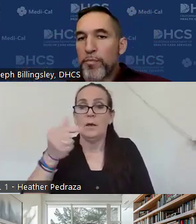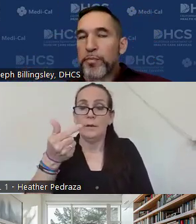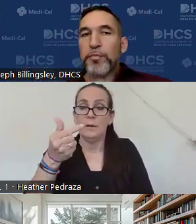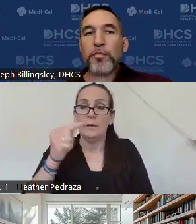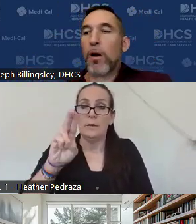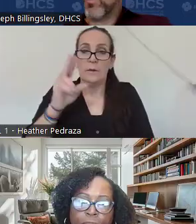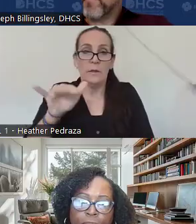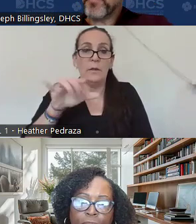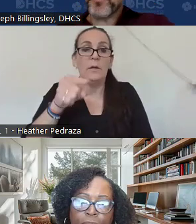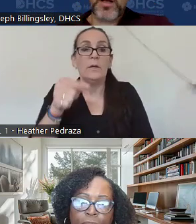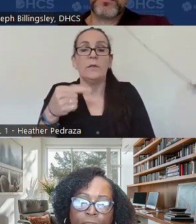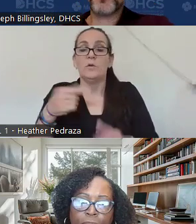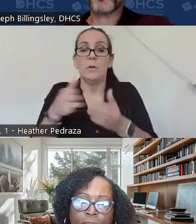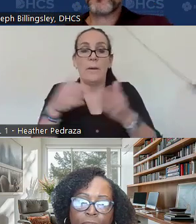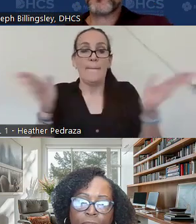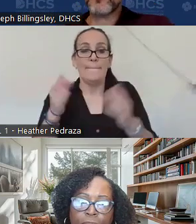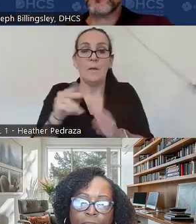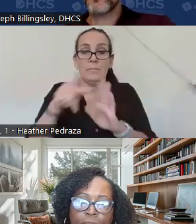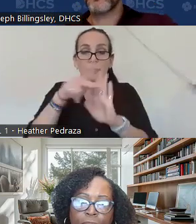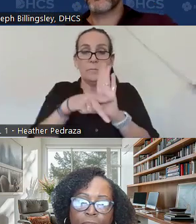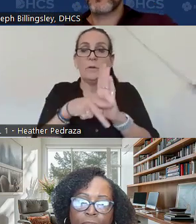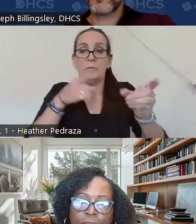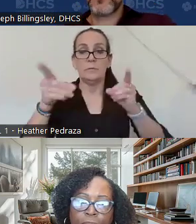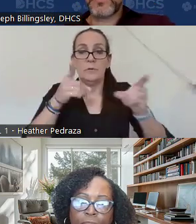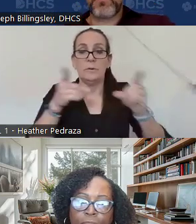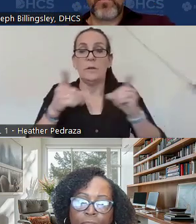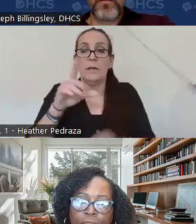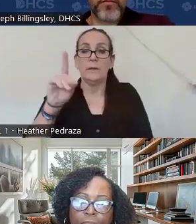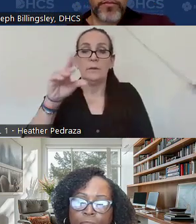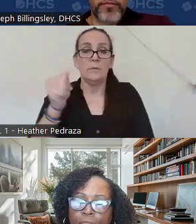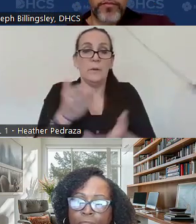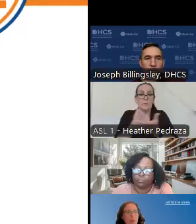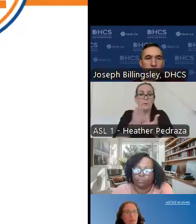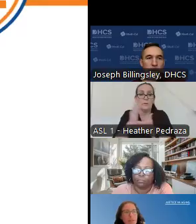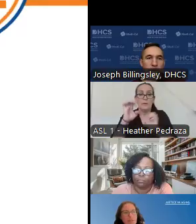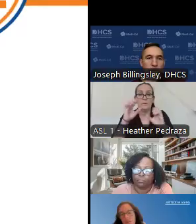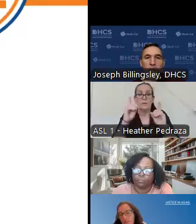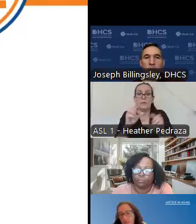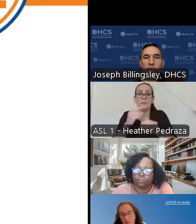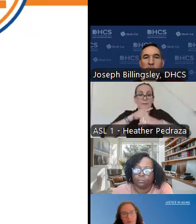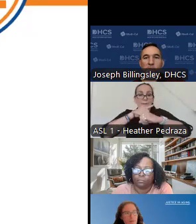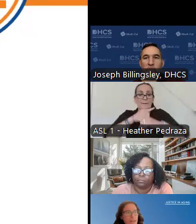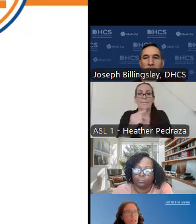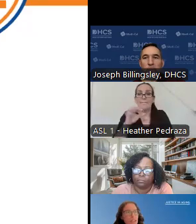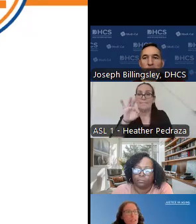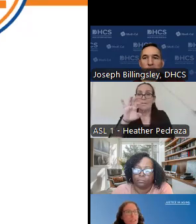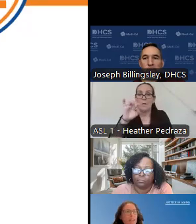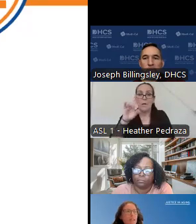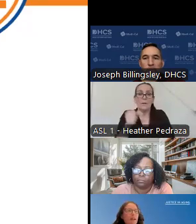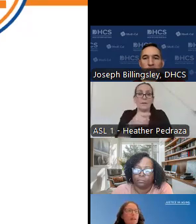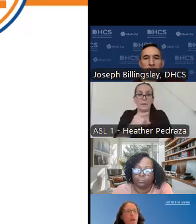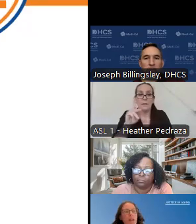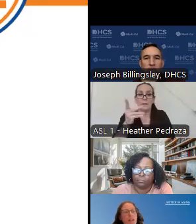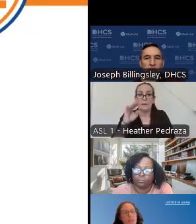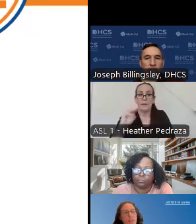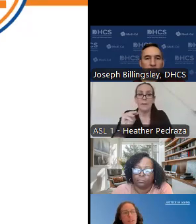director at Disability Rights Education Defense Fund. Kim Mills is the CEO of A Better Life. She's a waiver provider. Nina